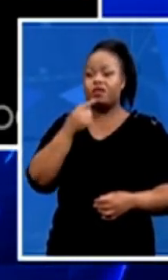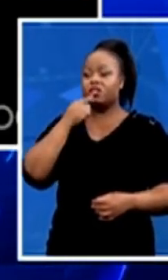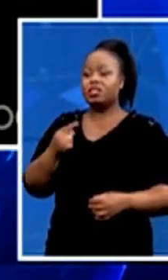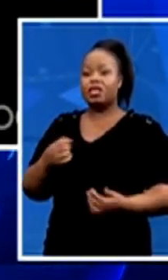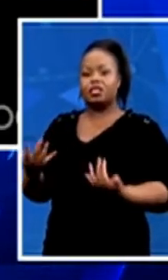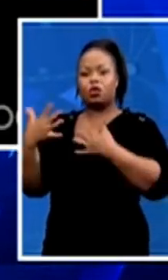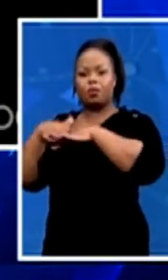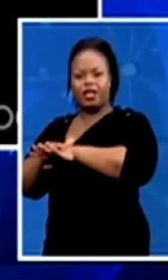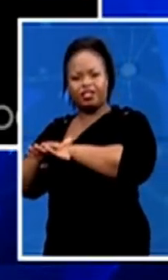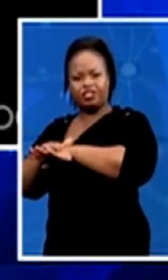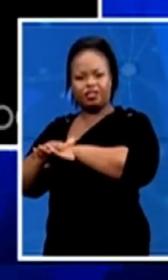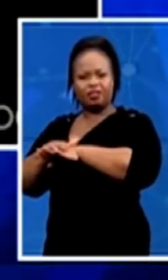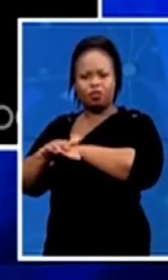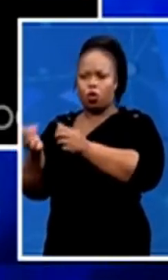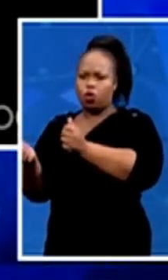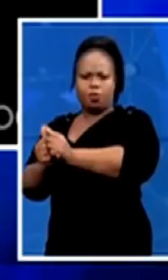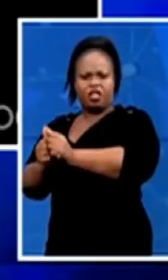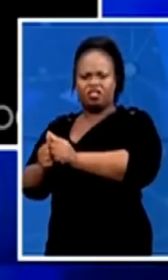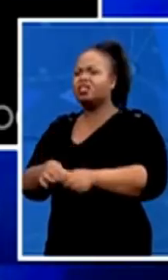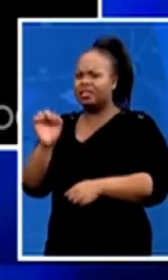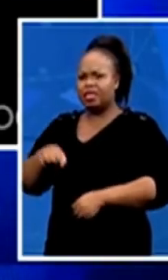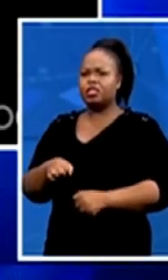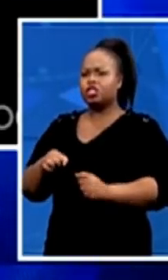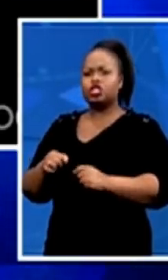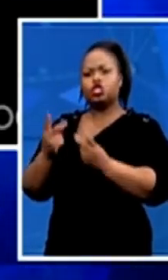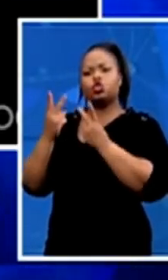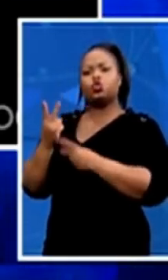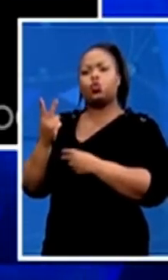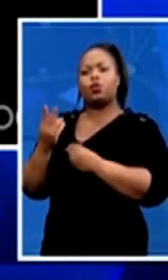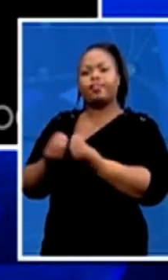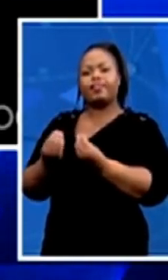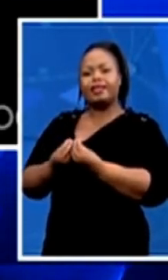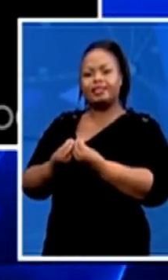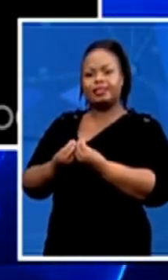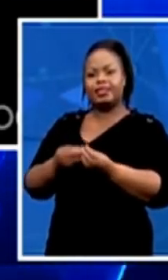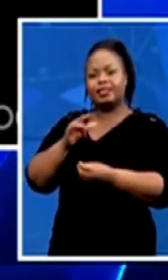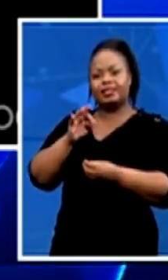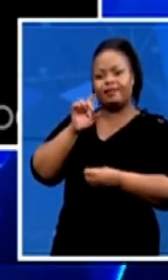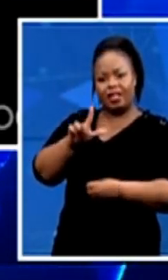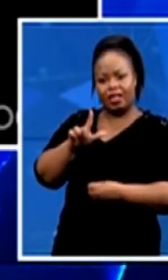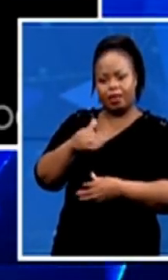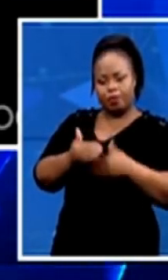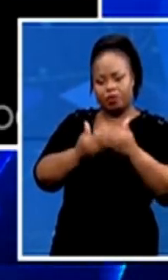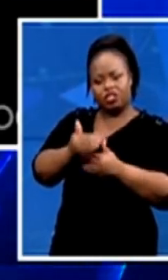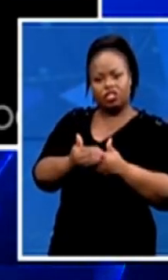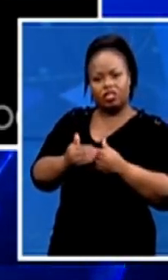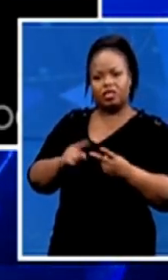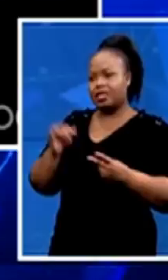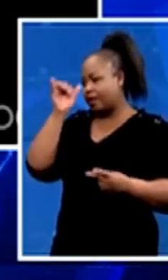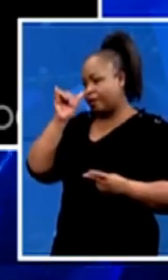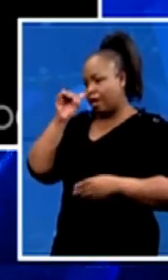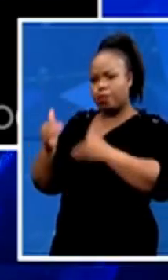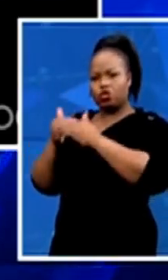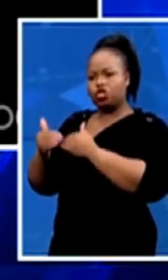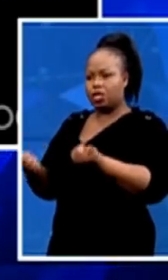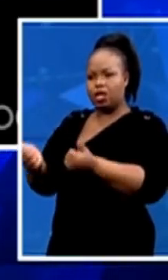a combination of two things, of civil proceedings and criminal proceedings. Now, that